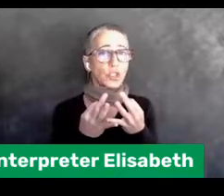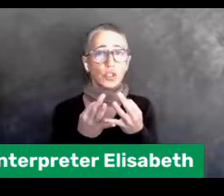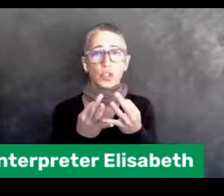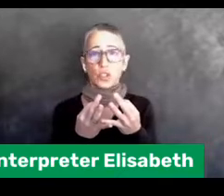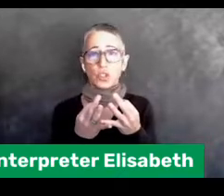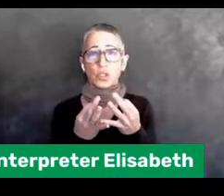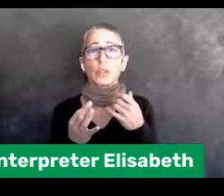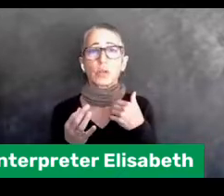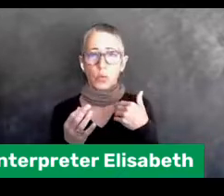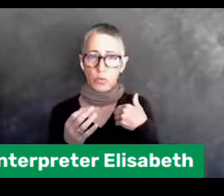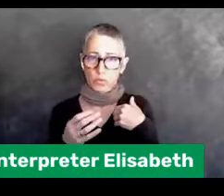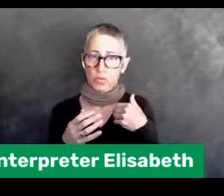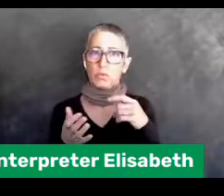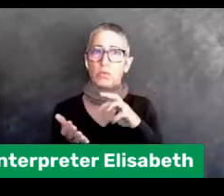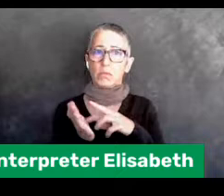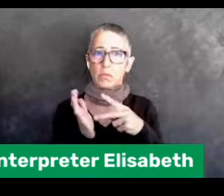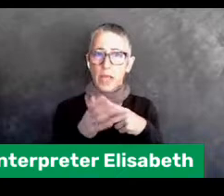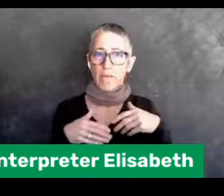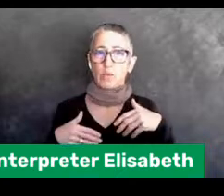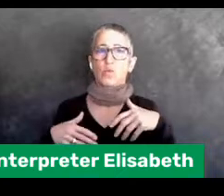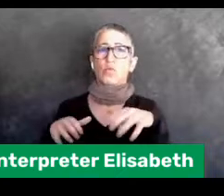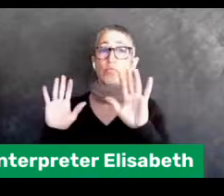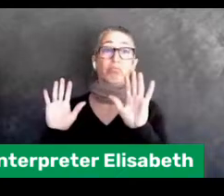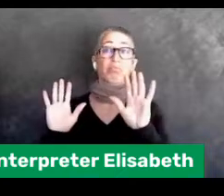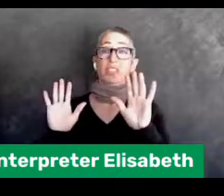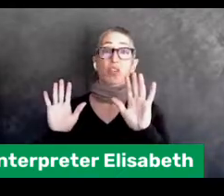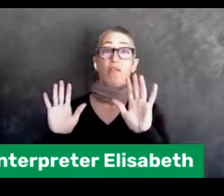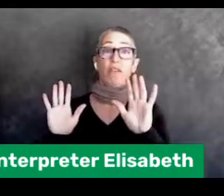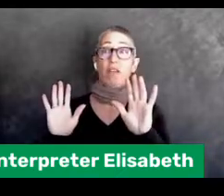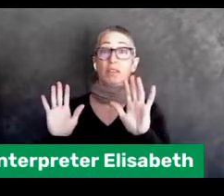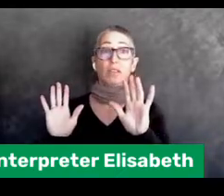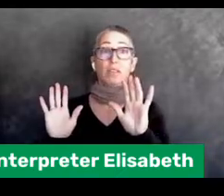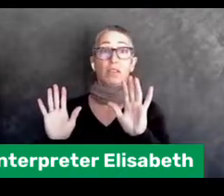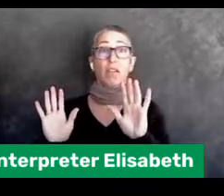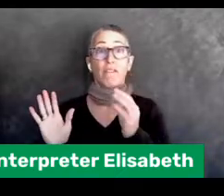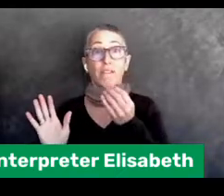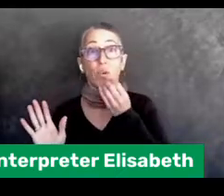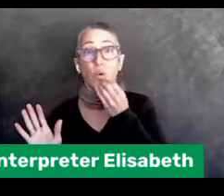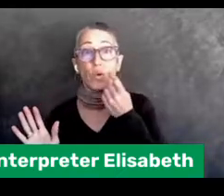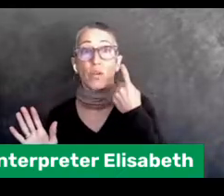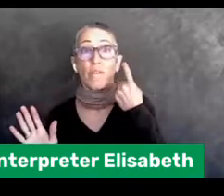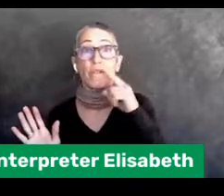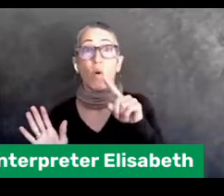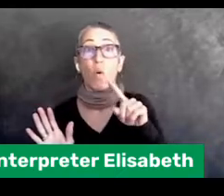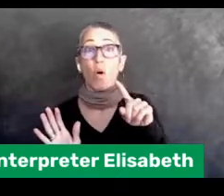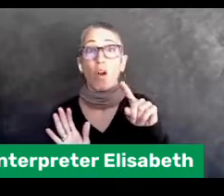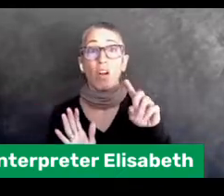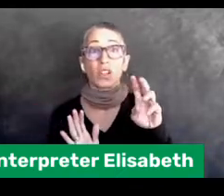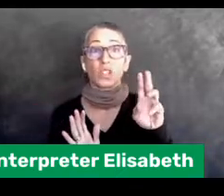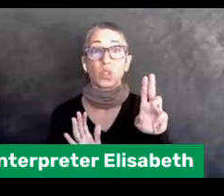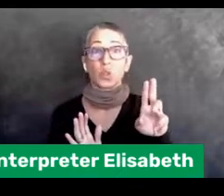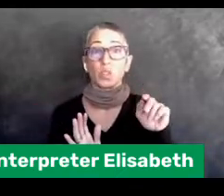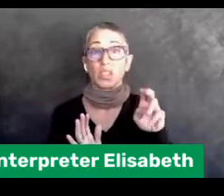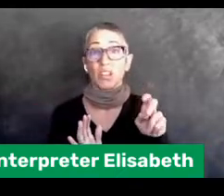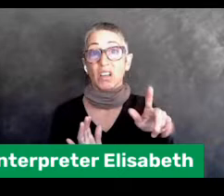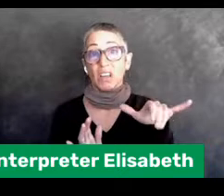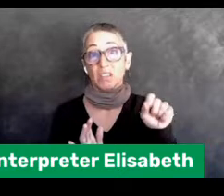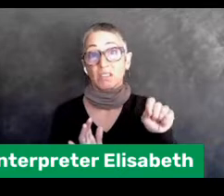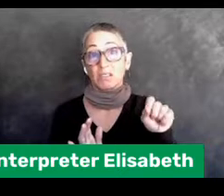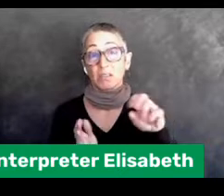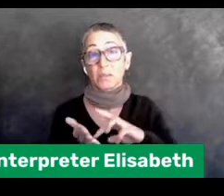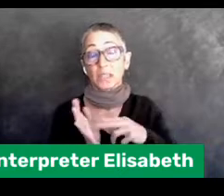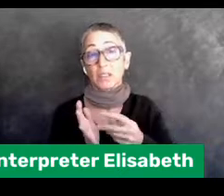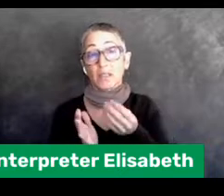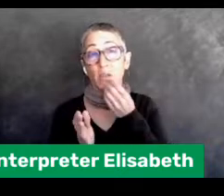a meal or to pay their light bill. And because of the lack of grocery stores, many of our streets are filled